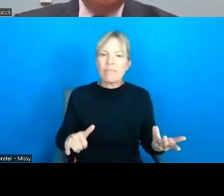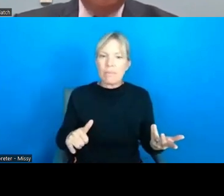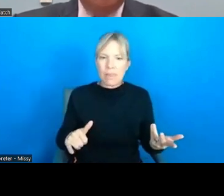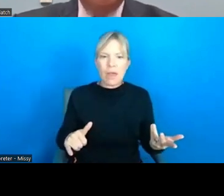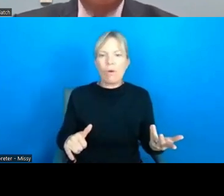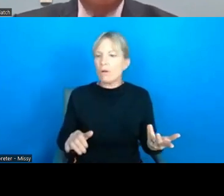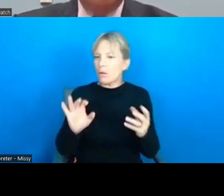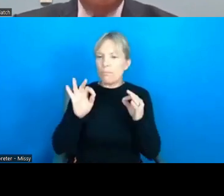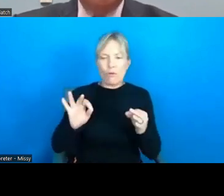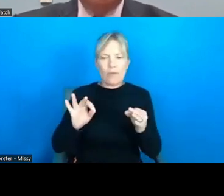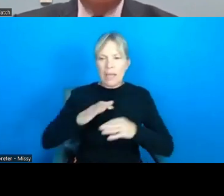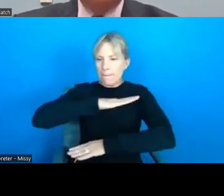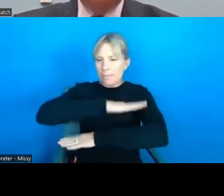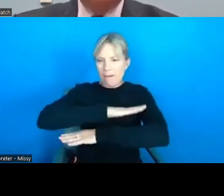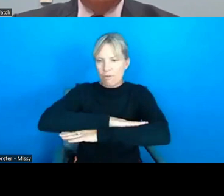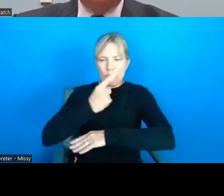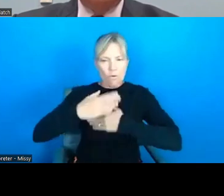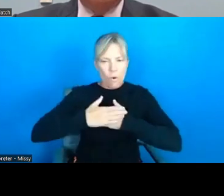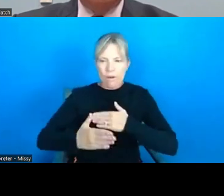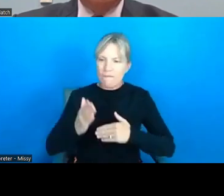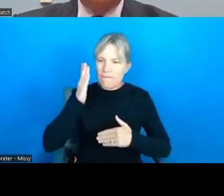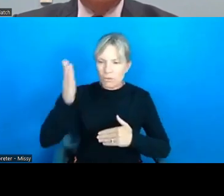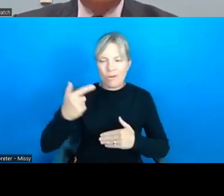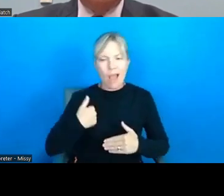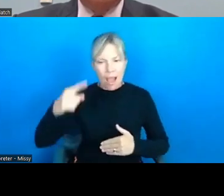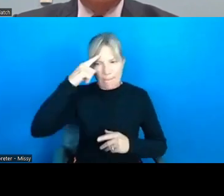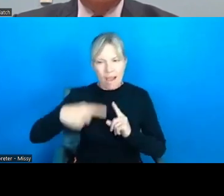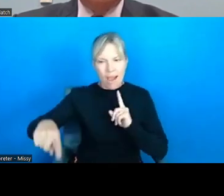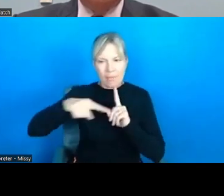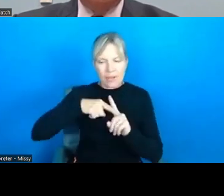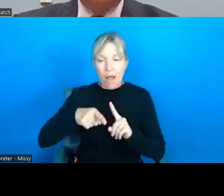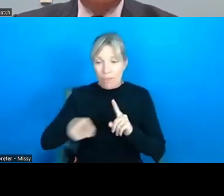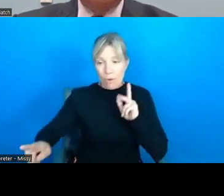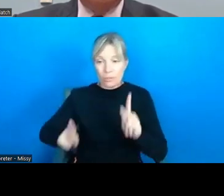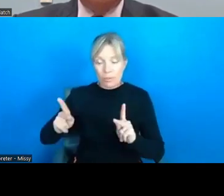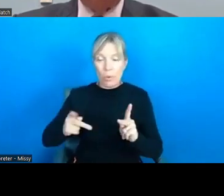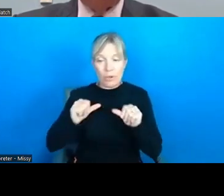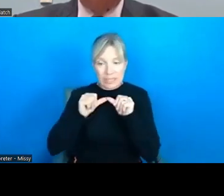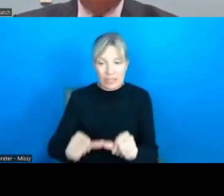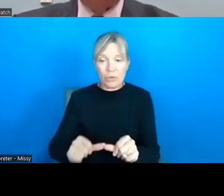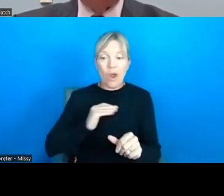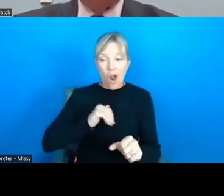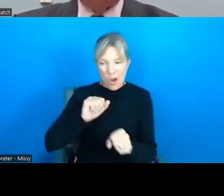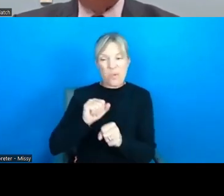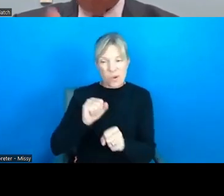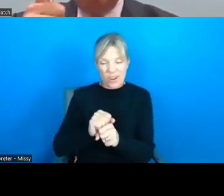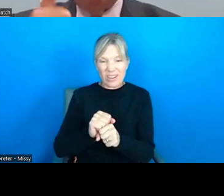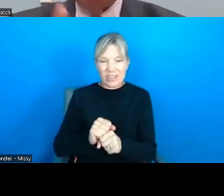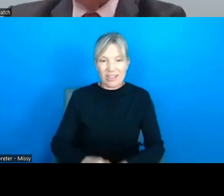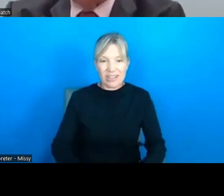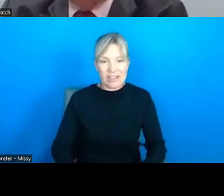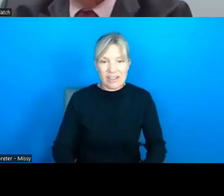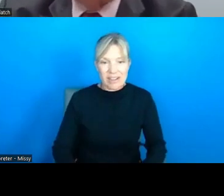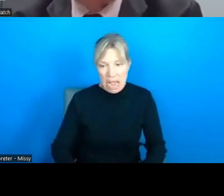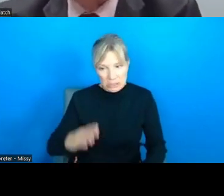great platform for the future. And I'm optimistic that they are going to carry on this work. And I salute them and I